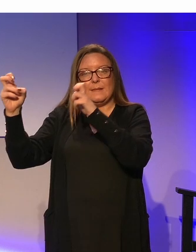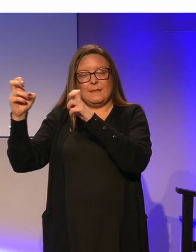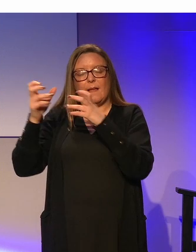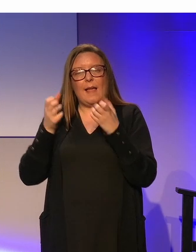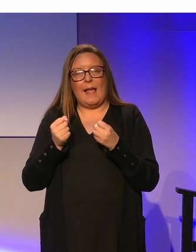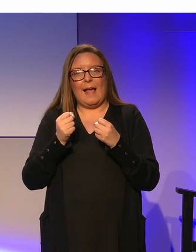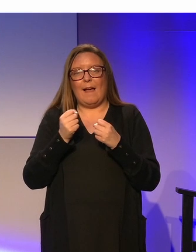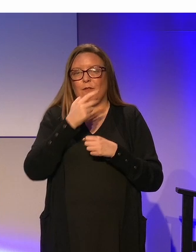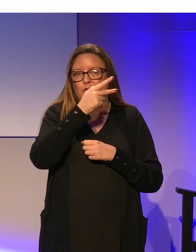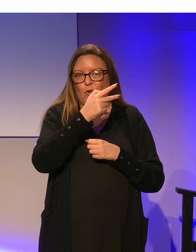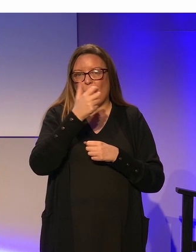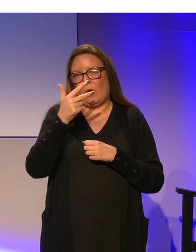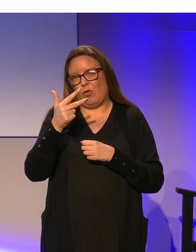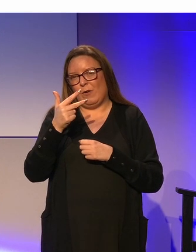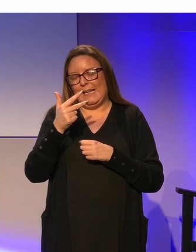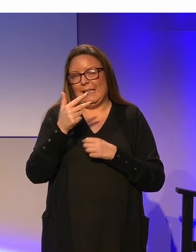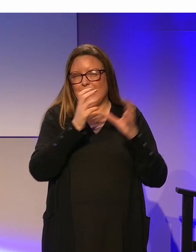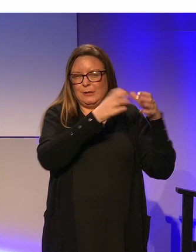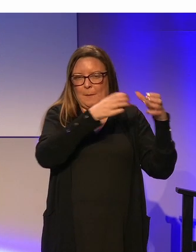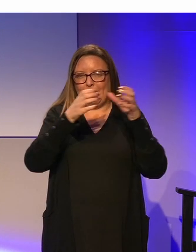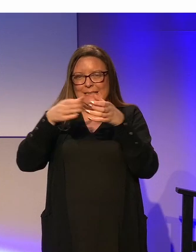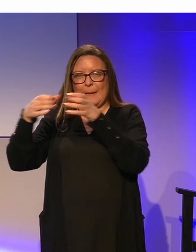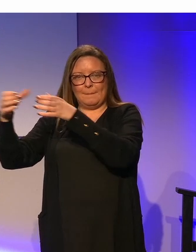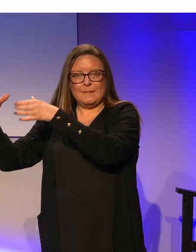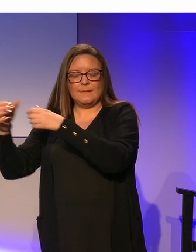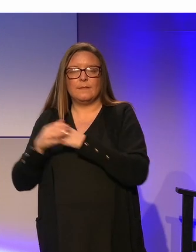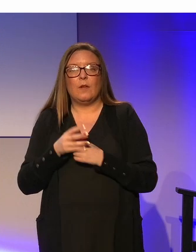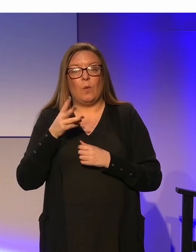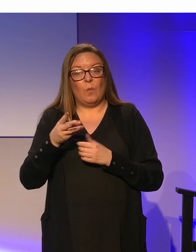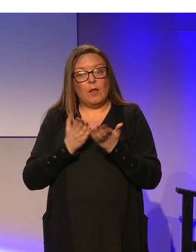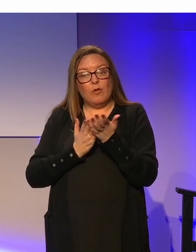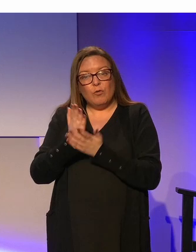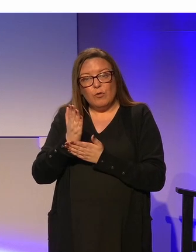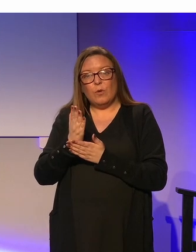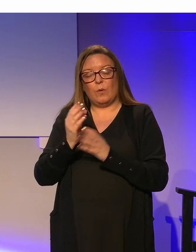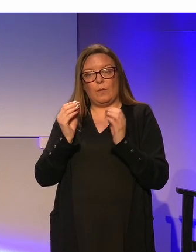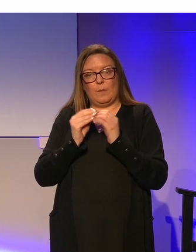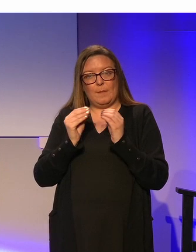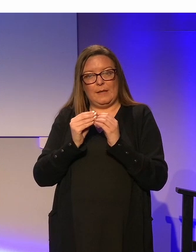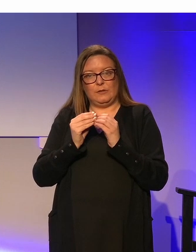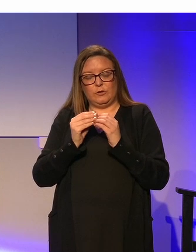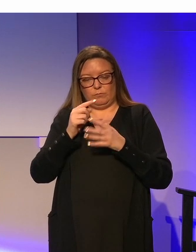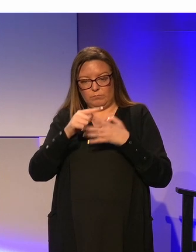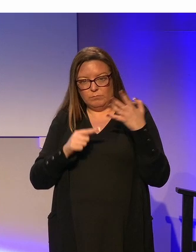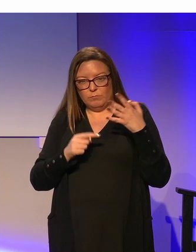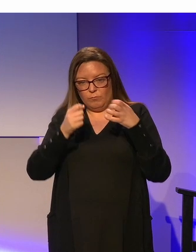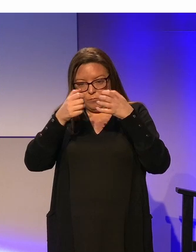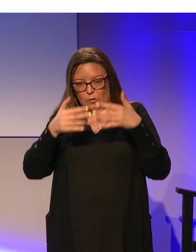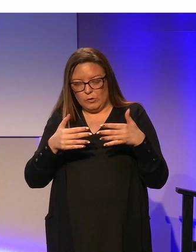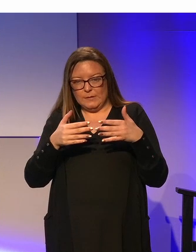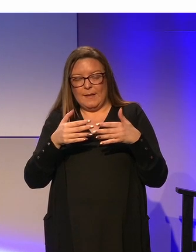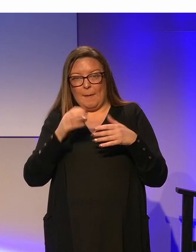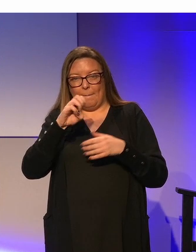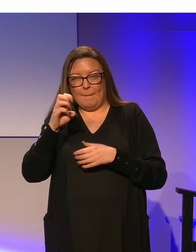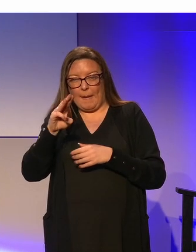3 sub-themes. So what we're going to do is we're going to take you through the findings with reference to this thematic map, so we